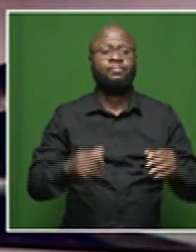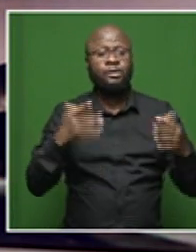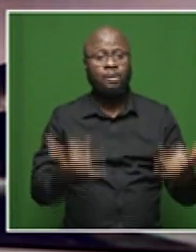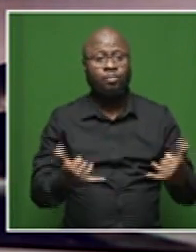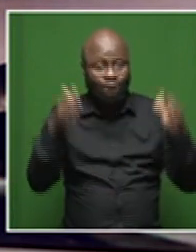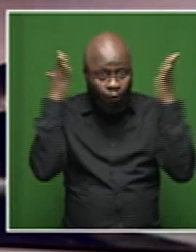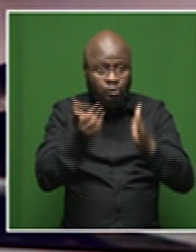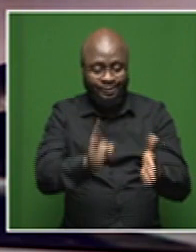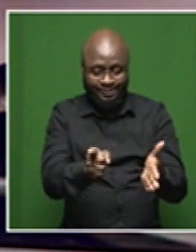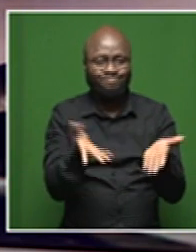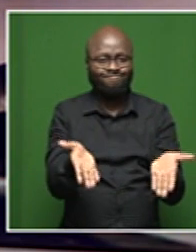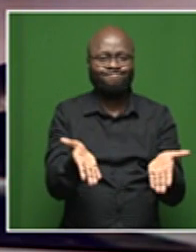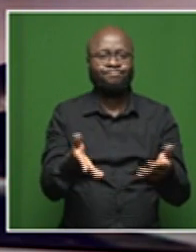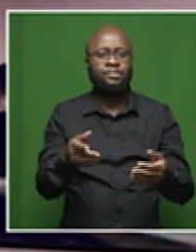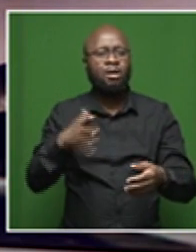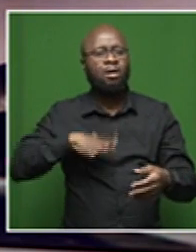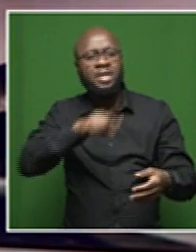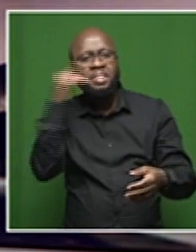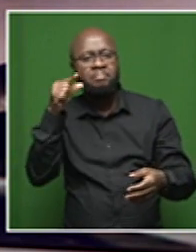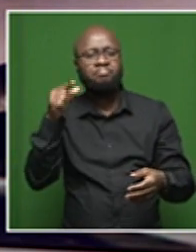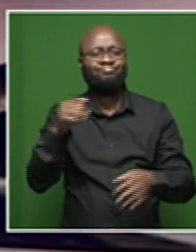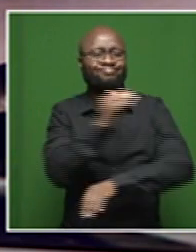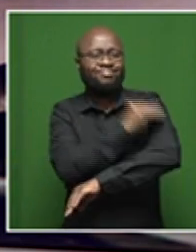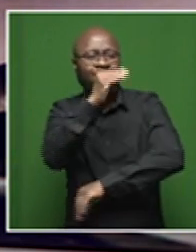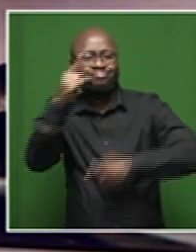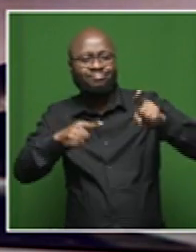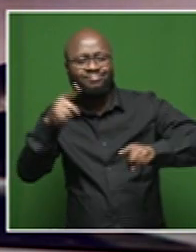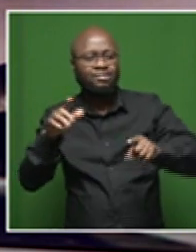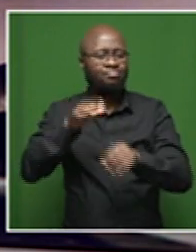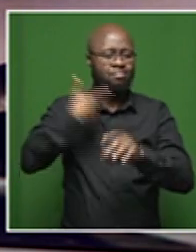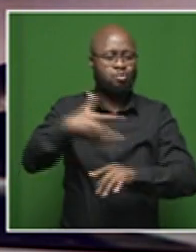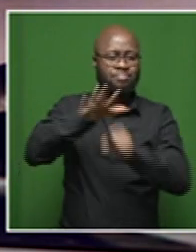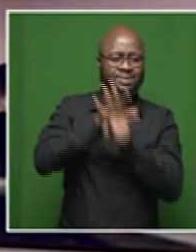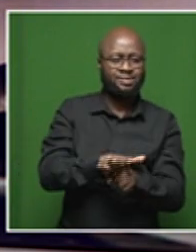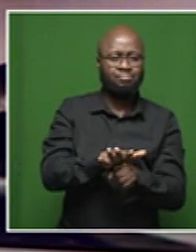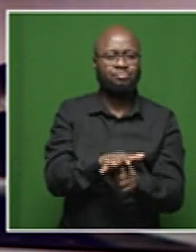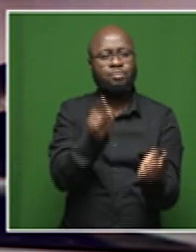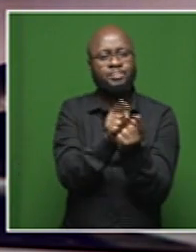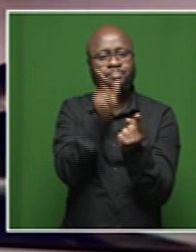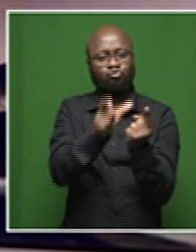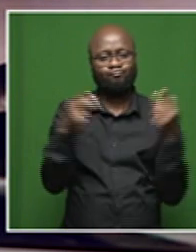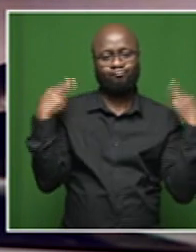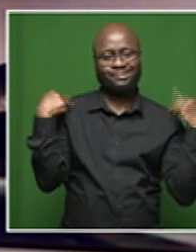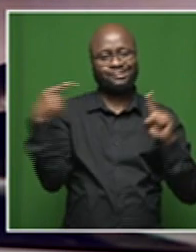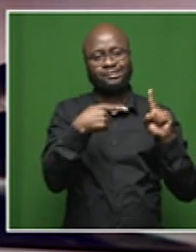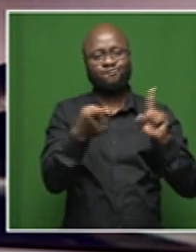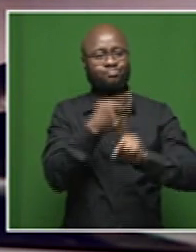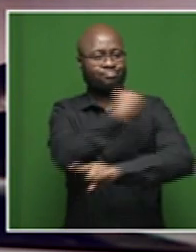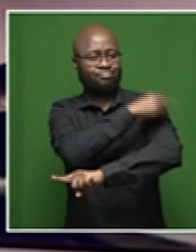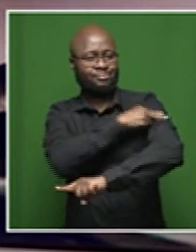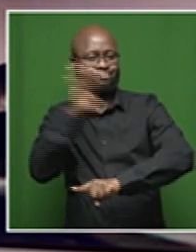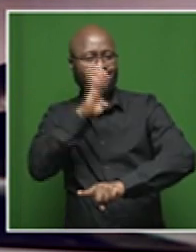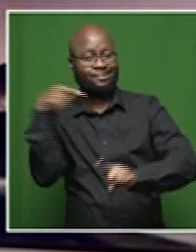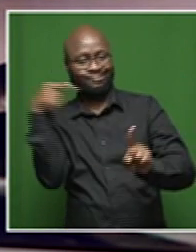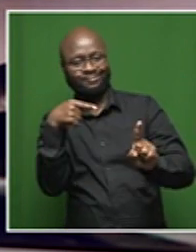commonly known as high blood pressure. And coming up on the program, Zama Buthelezi, the producer, spoke to a nurse at the Chris Hani Baragwanath Cardiology